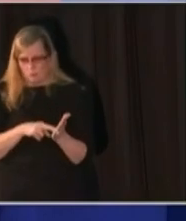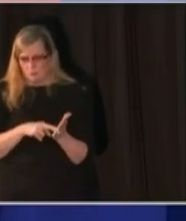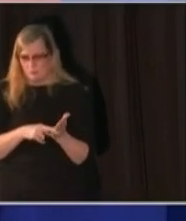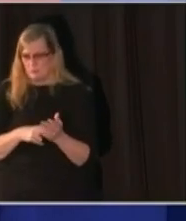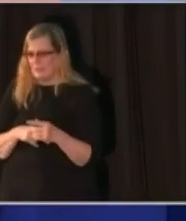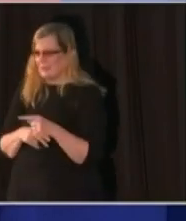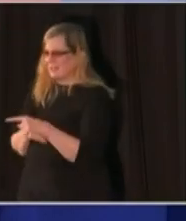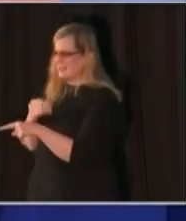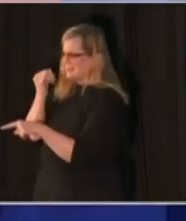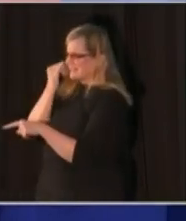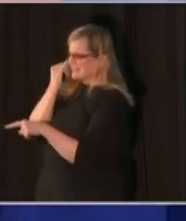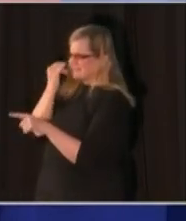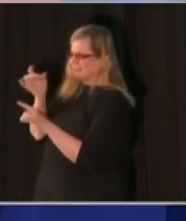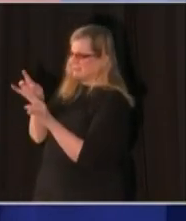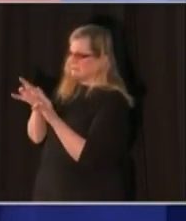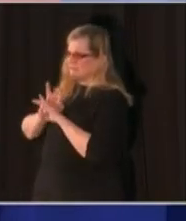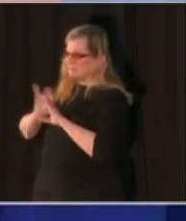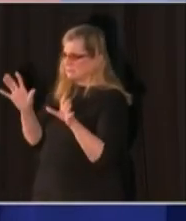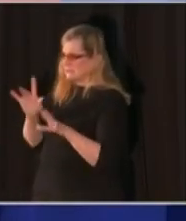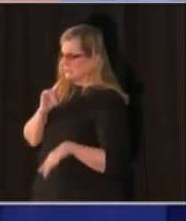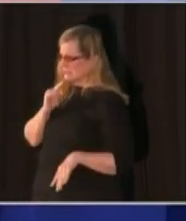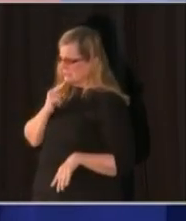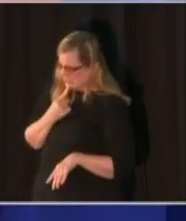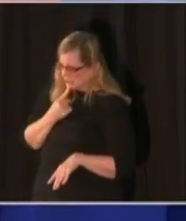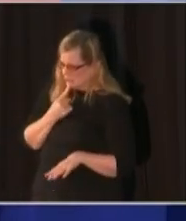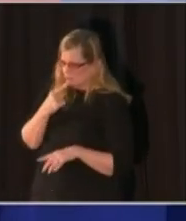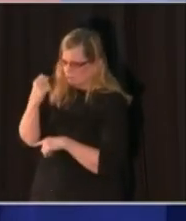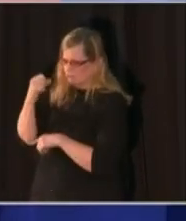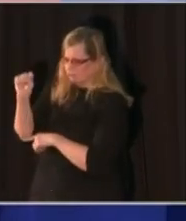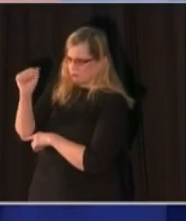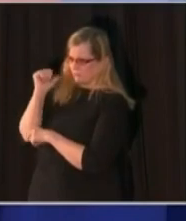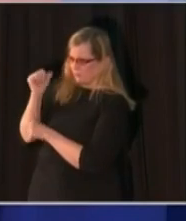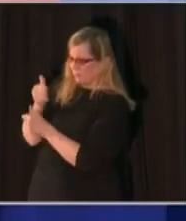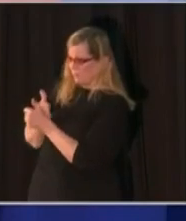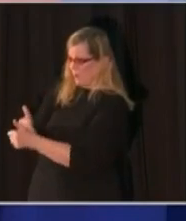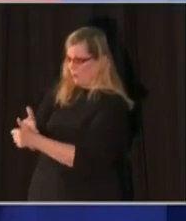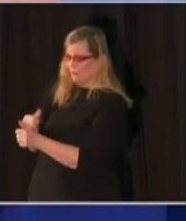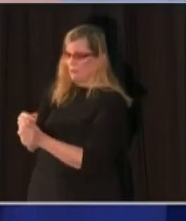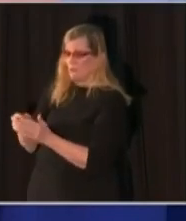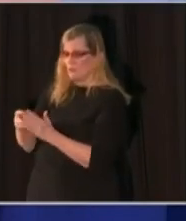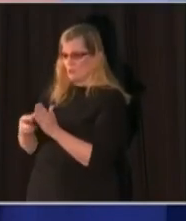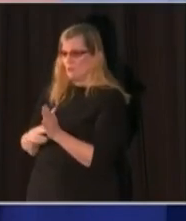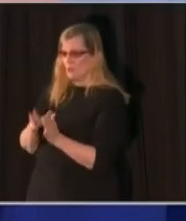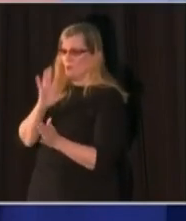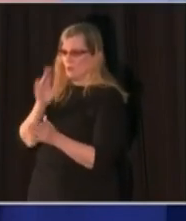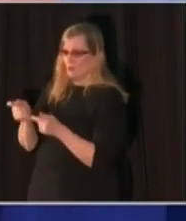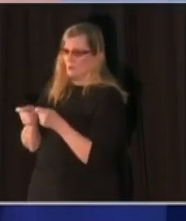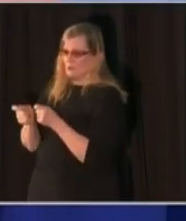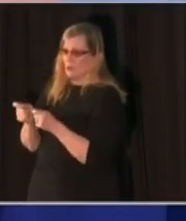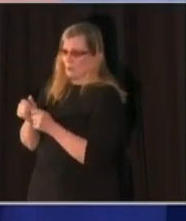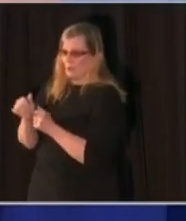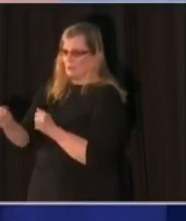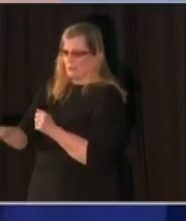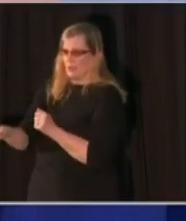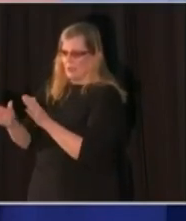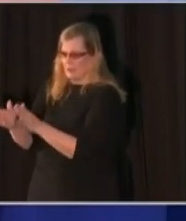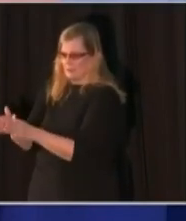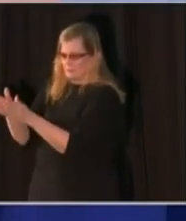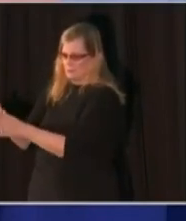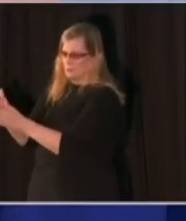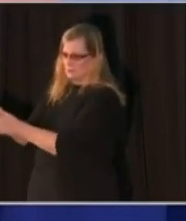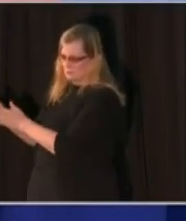in a grocery store, we will deal with that on a case-by-case basis. But I have to tell you, what we've seen is that